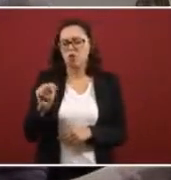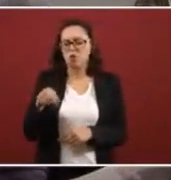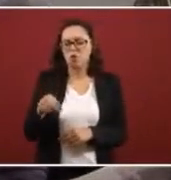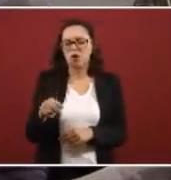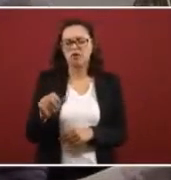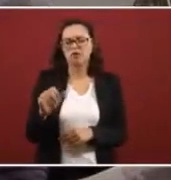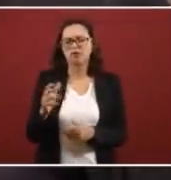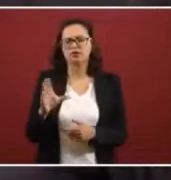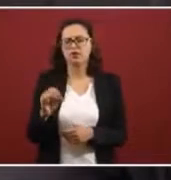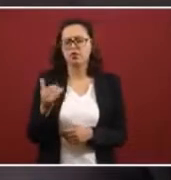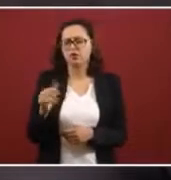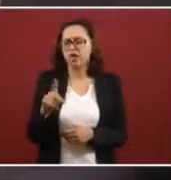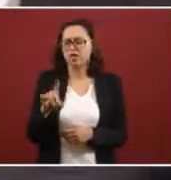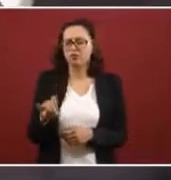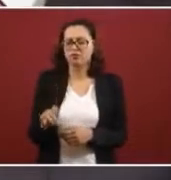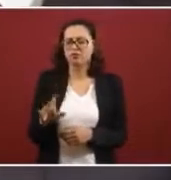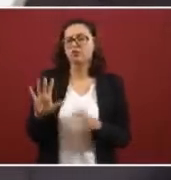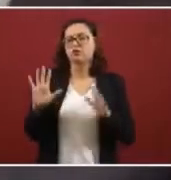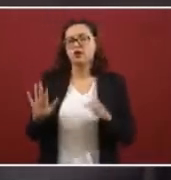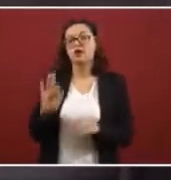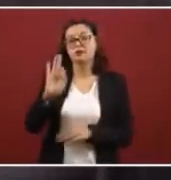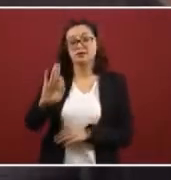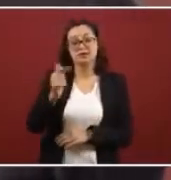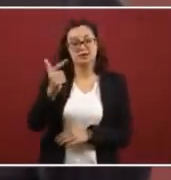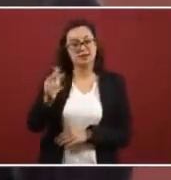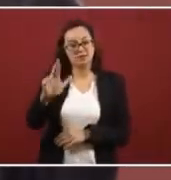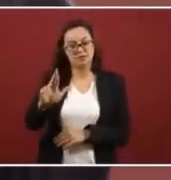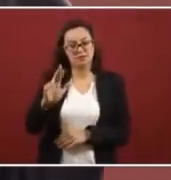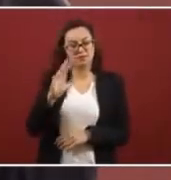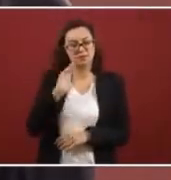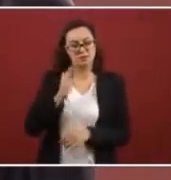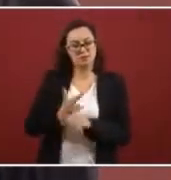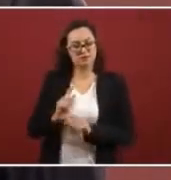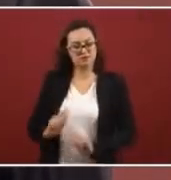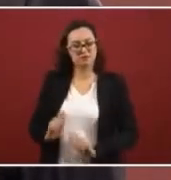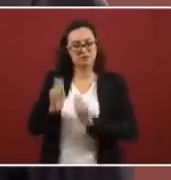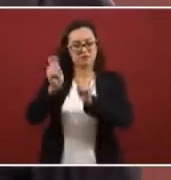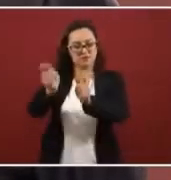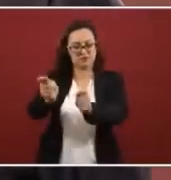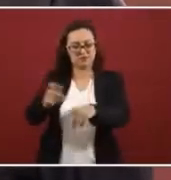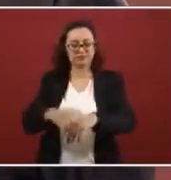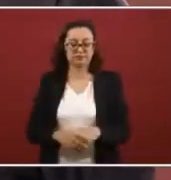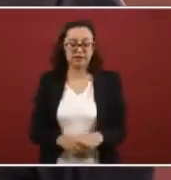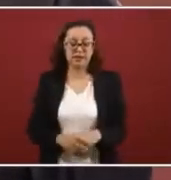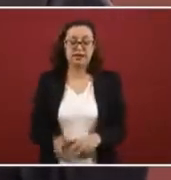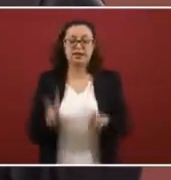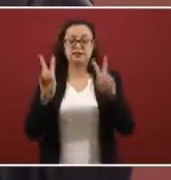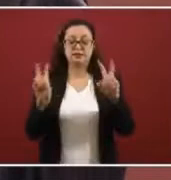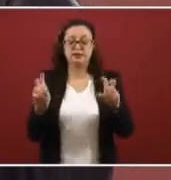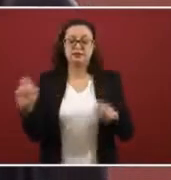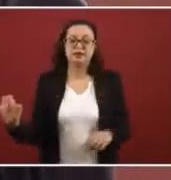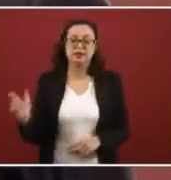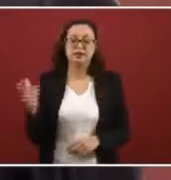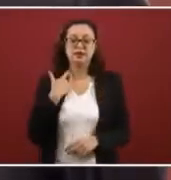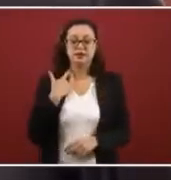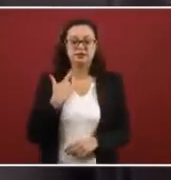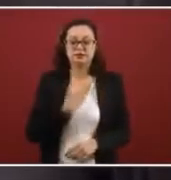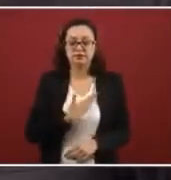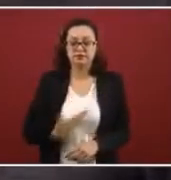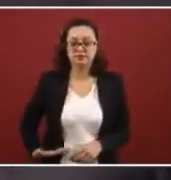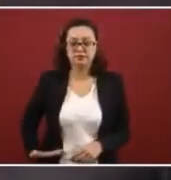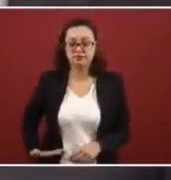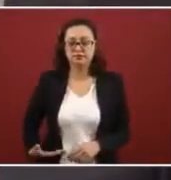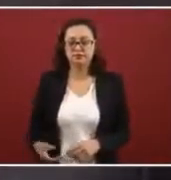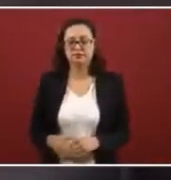the case of the bank, the fiscal general or district attorney general, is regarding the case of the